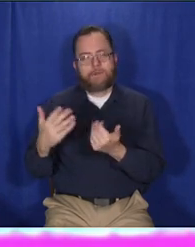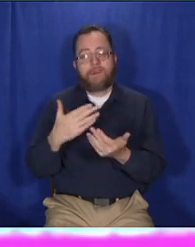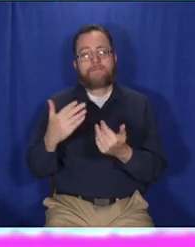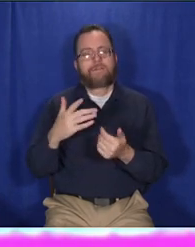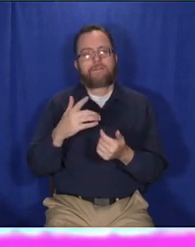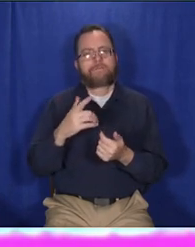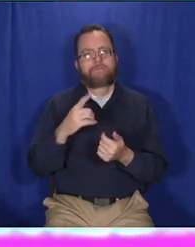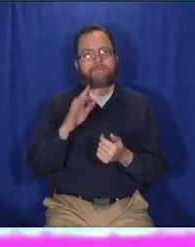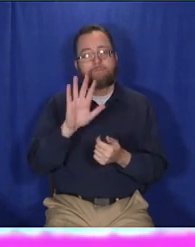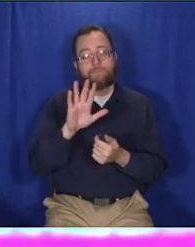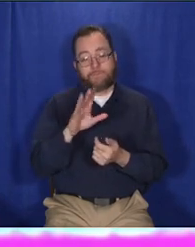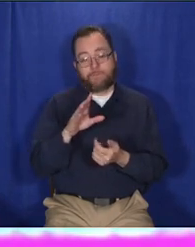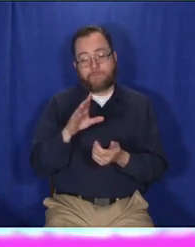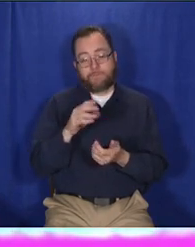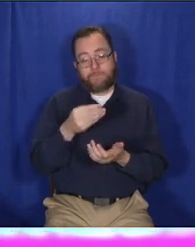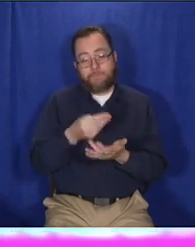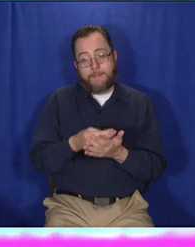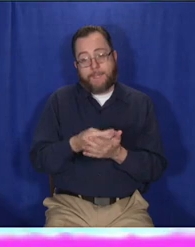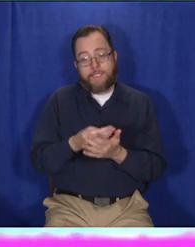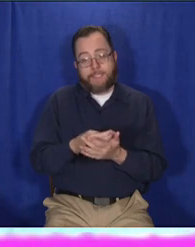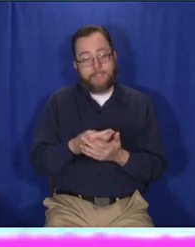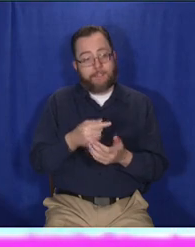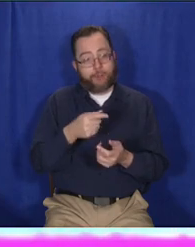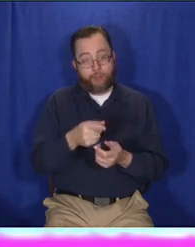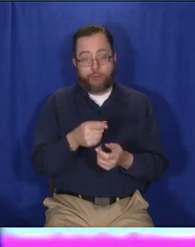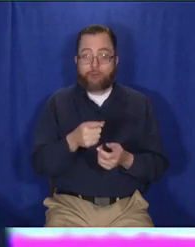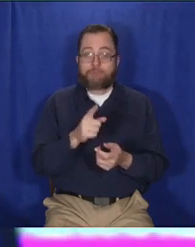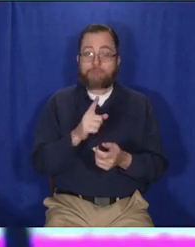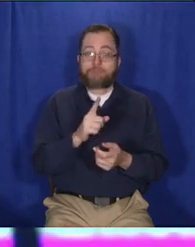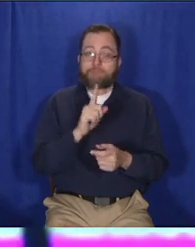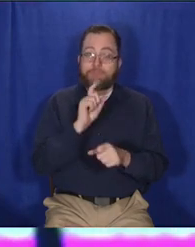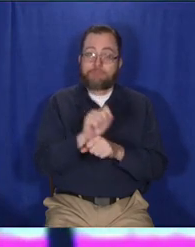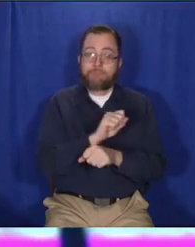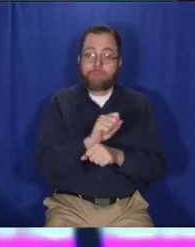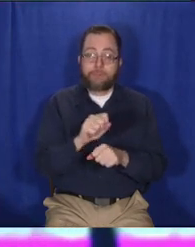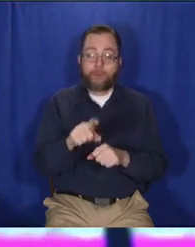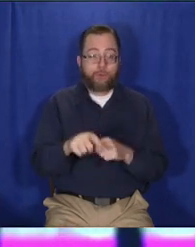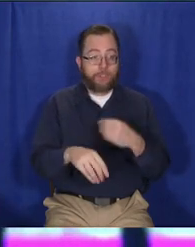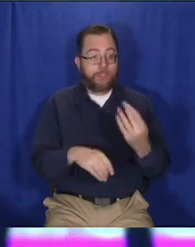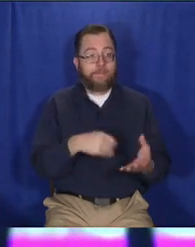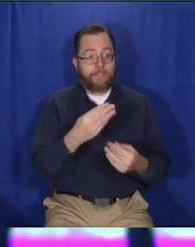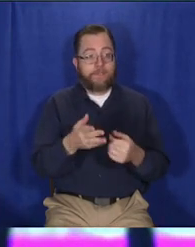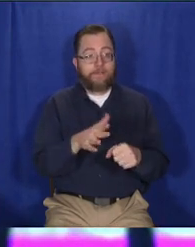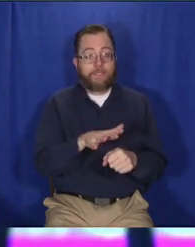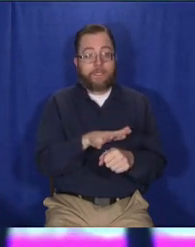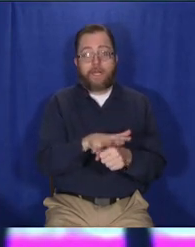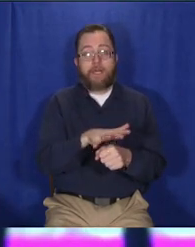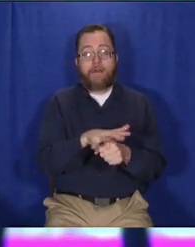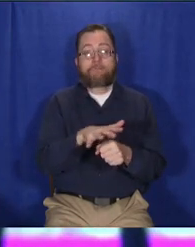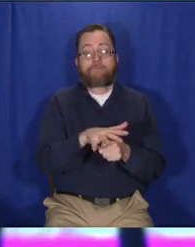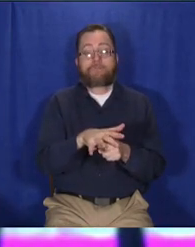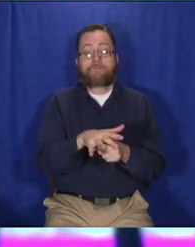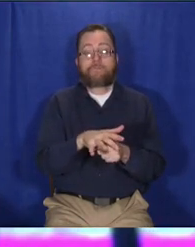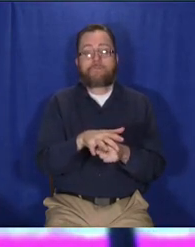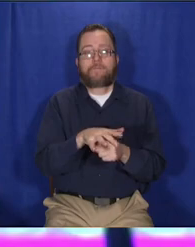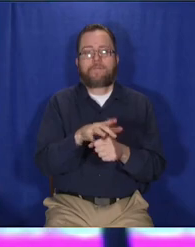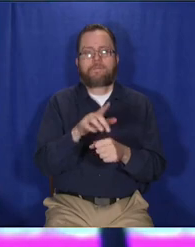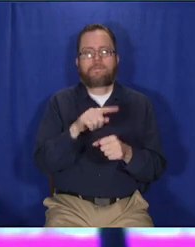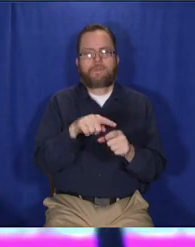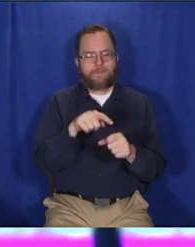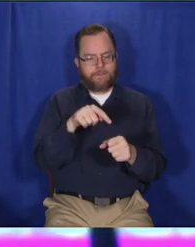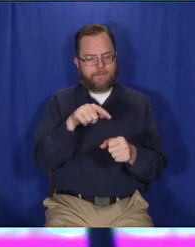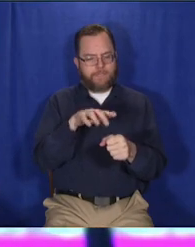of your money? Now, here's the thing. What is enough? Well, that's something that you and the Lord have to really process